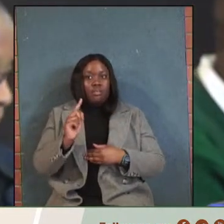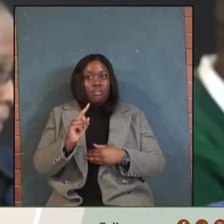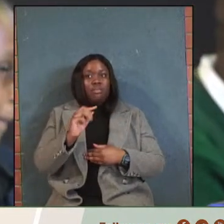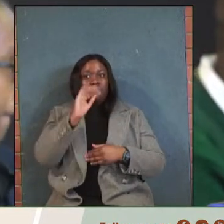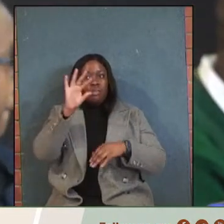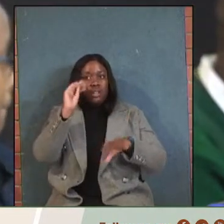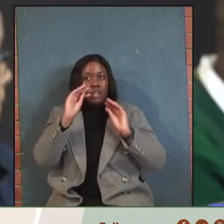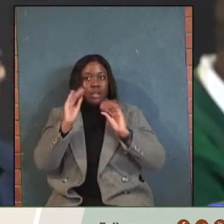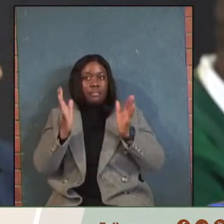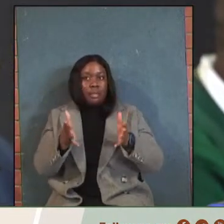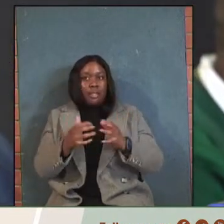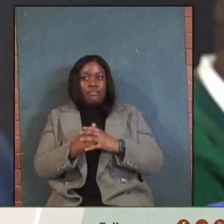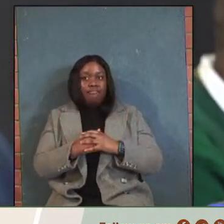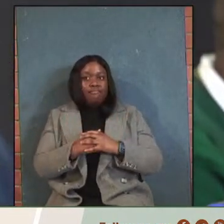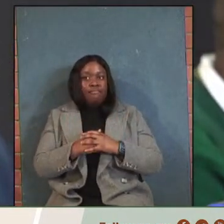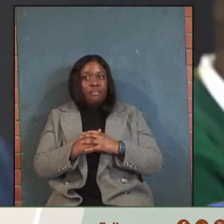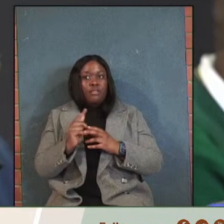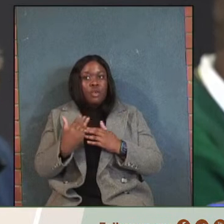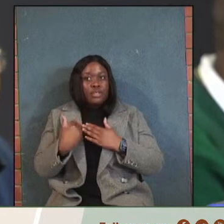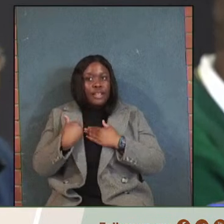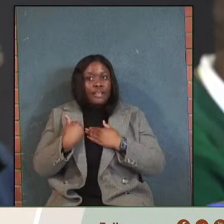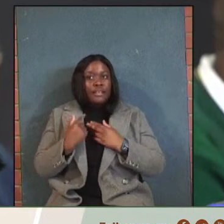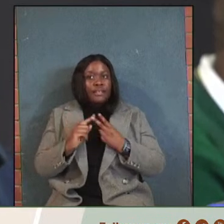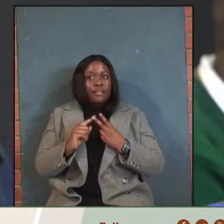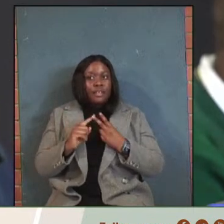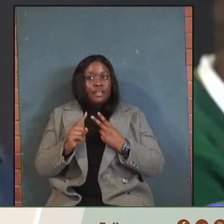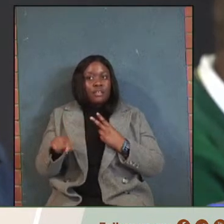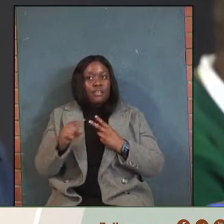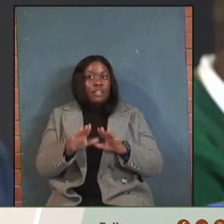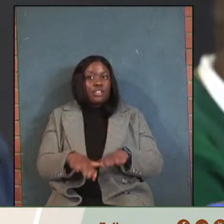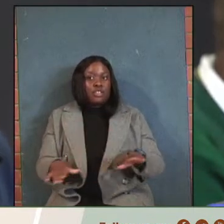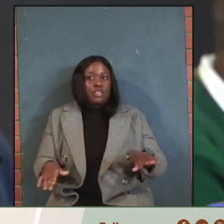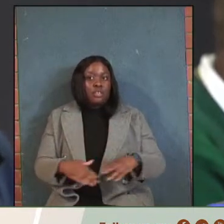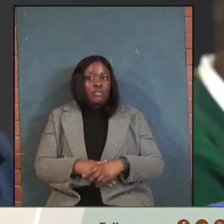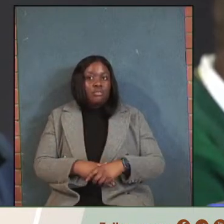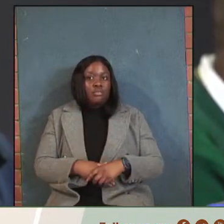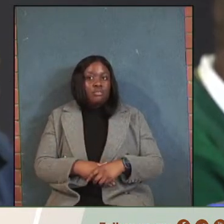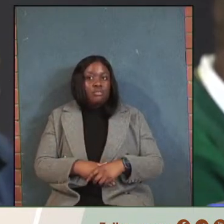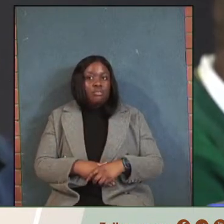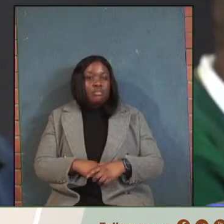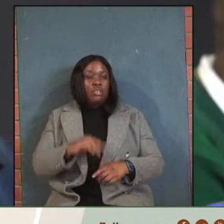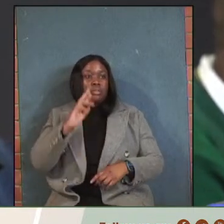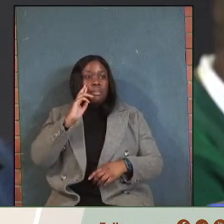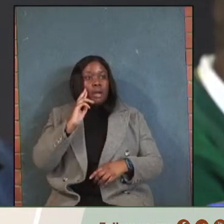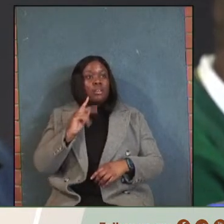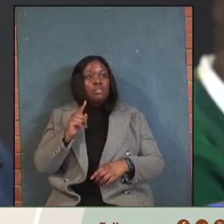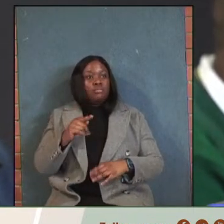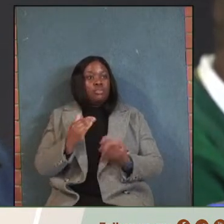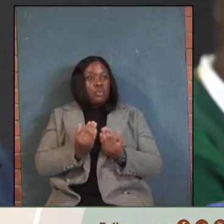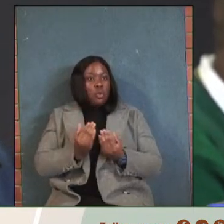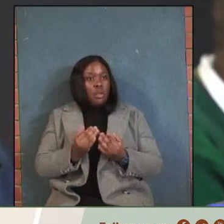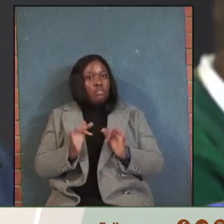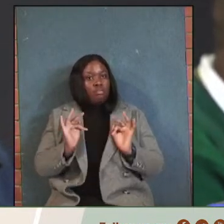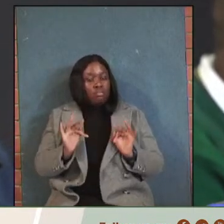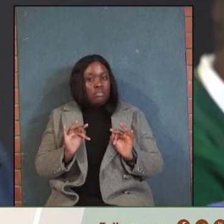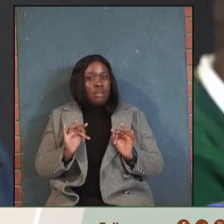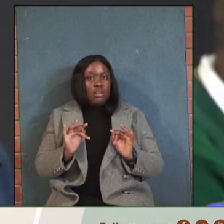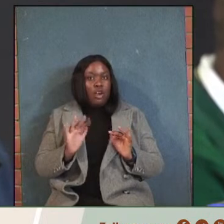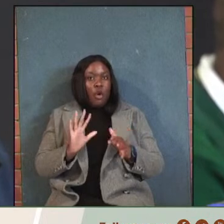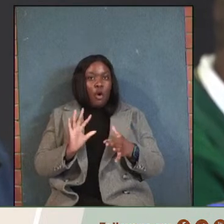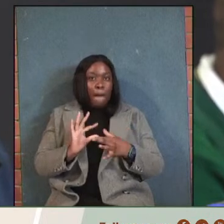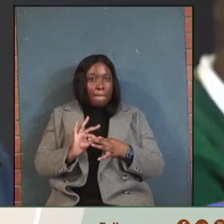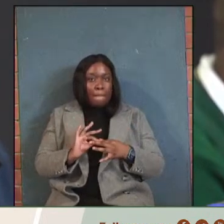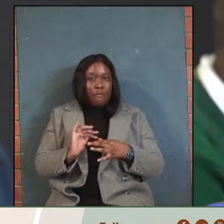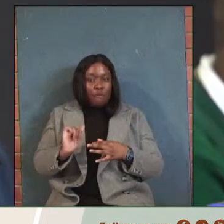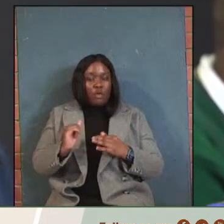but also a safe and a fun space for kids. Remember that school is a second home for children. They spend 6 to 8 hours, which